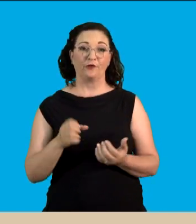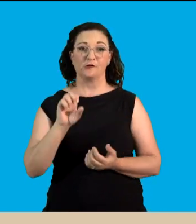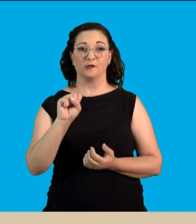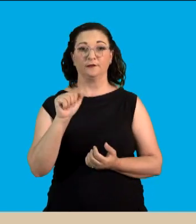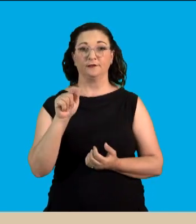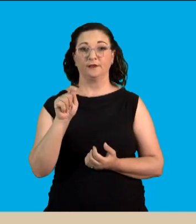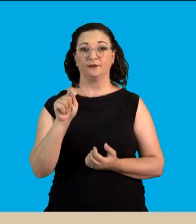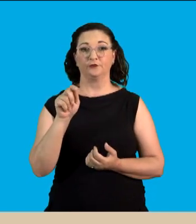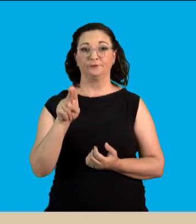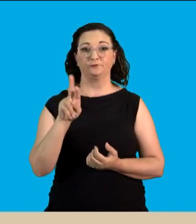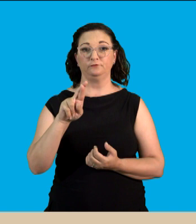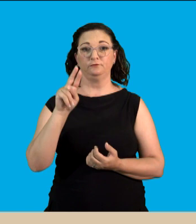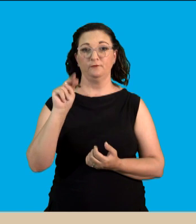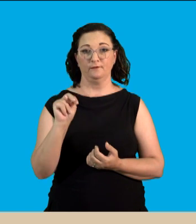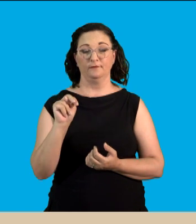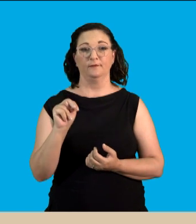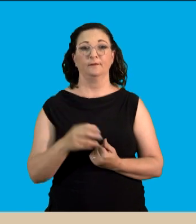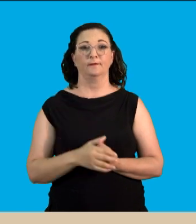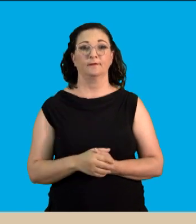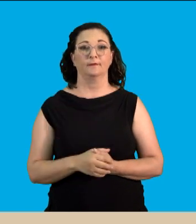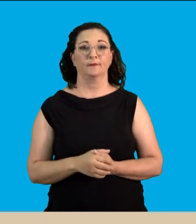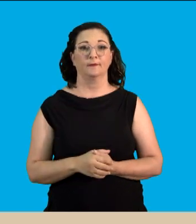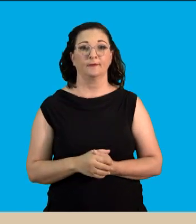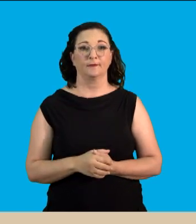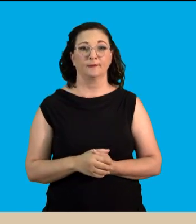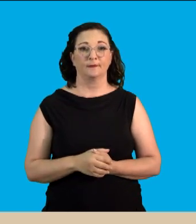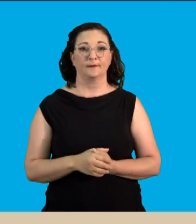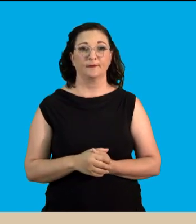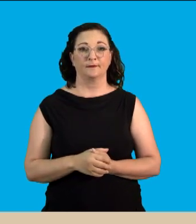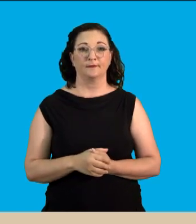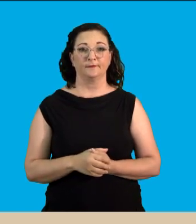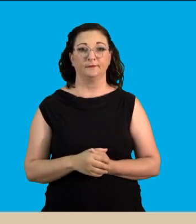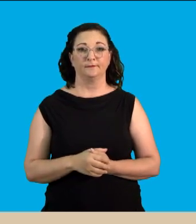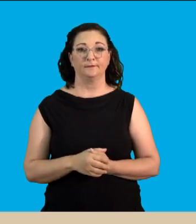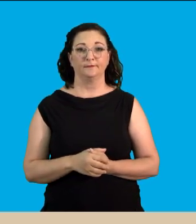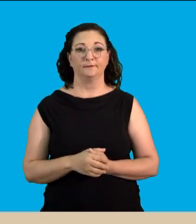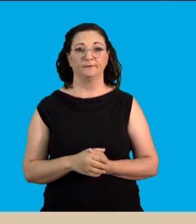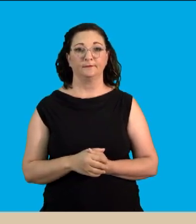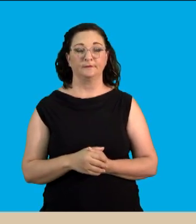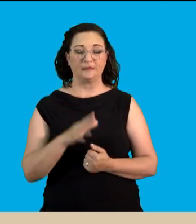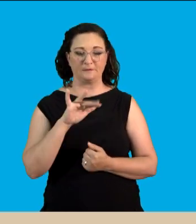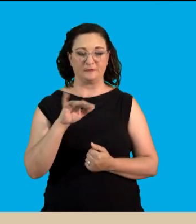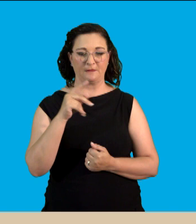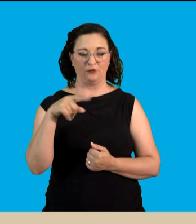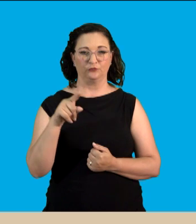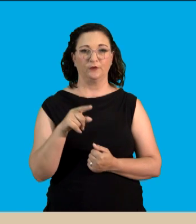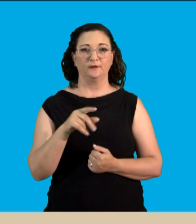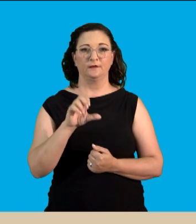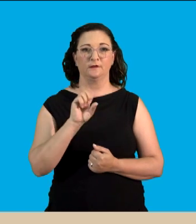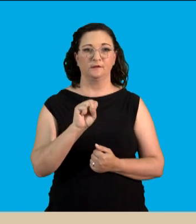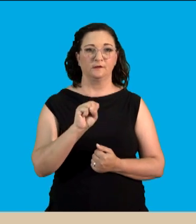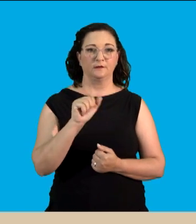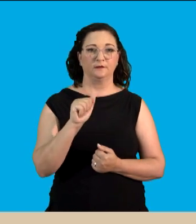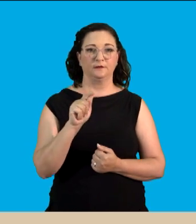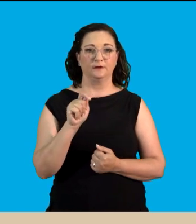served, and this one will be Saturn, and served, this is you guys, okay, let me correct my